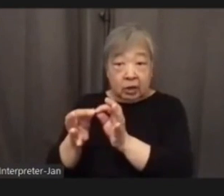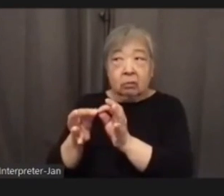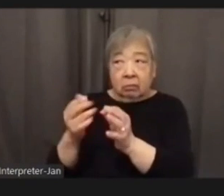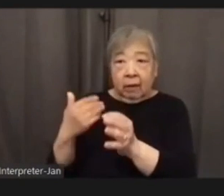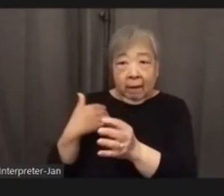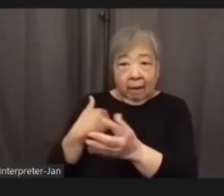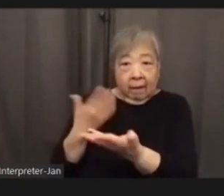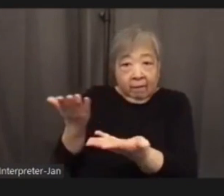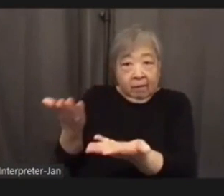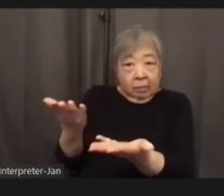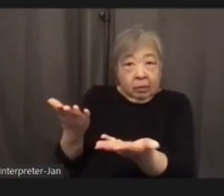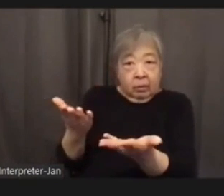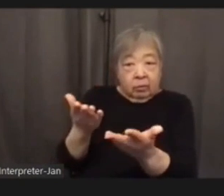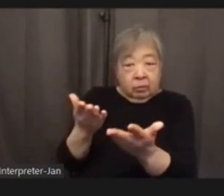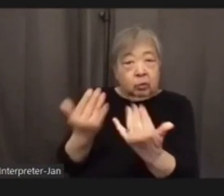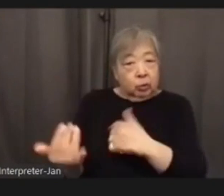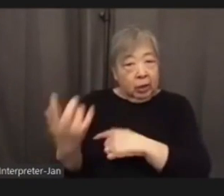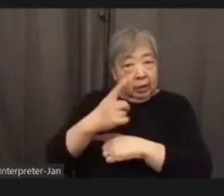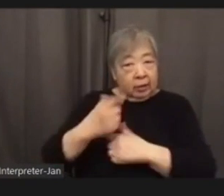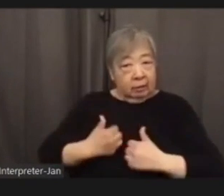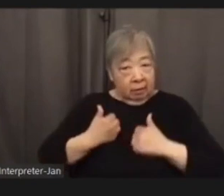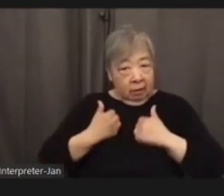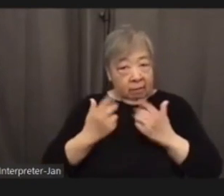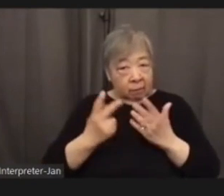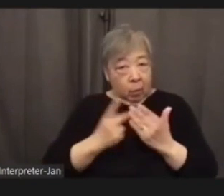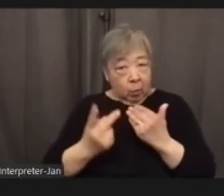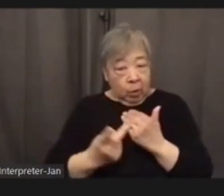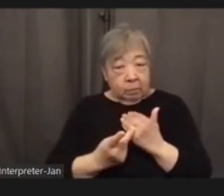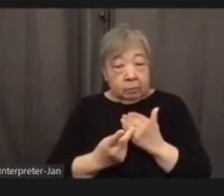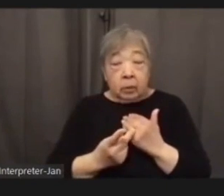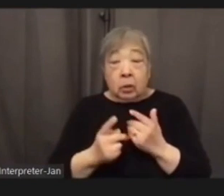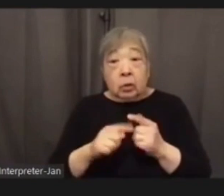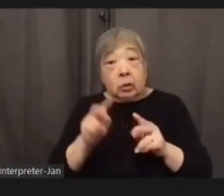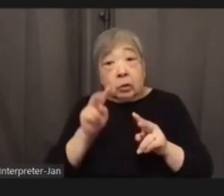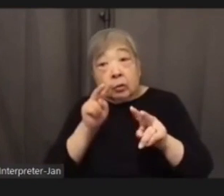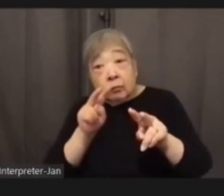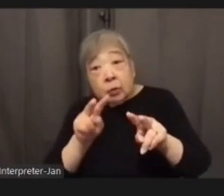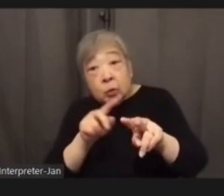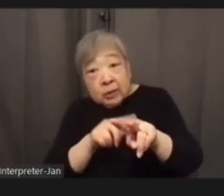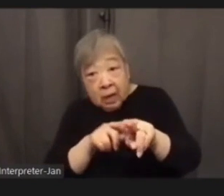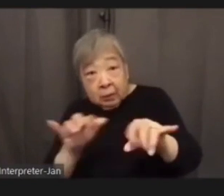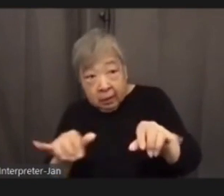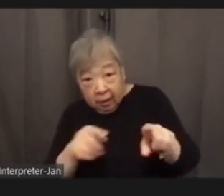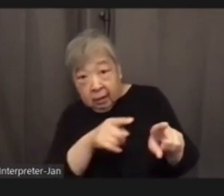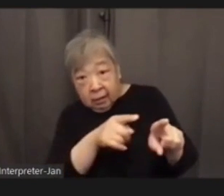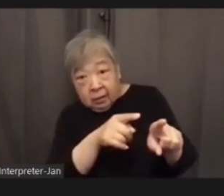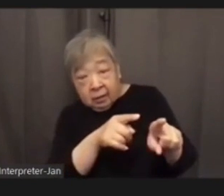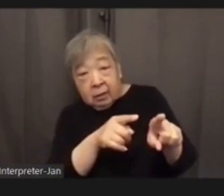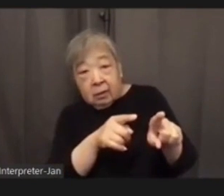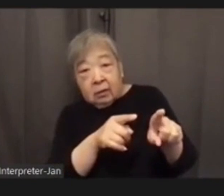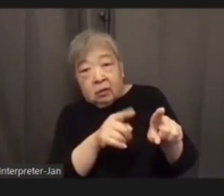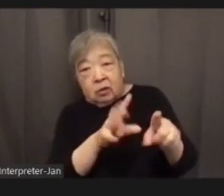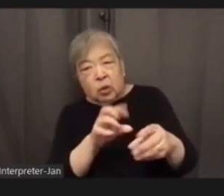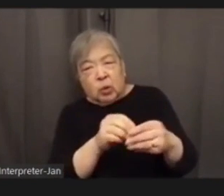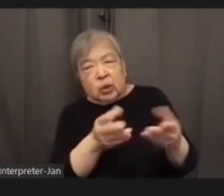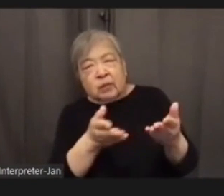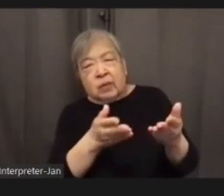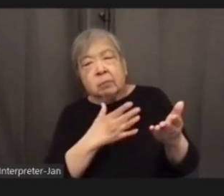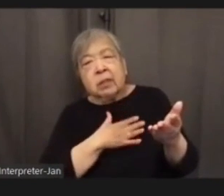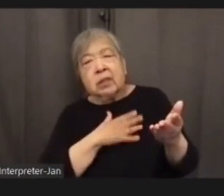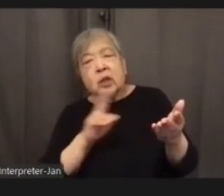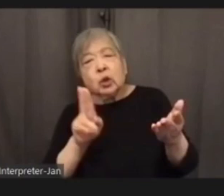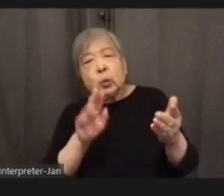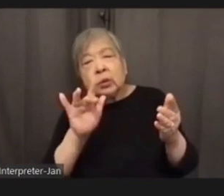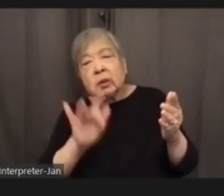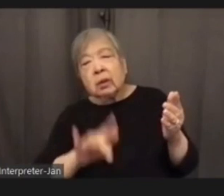be available through today's live program. To view the simulcast that includes these services, please